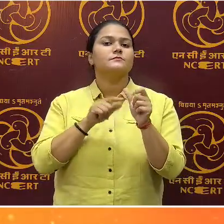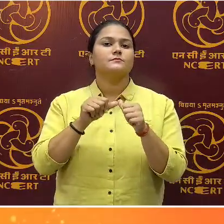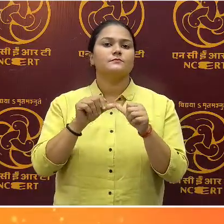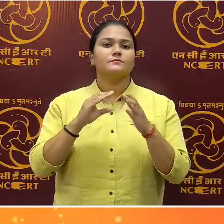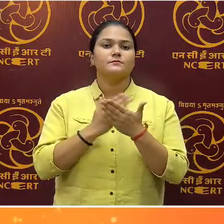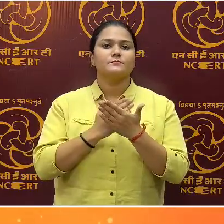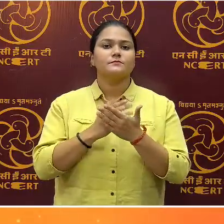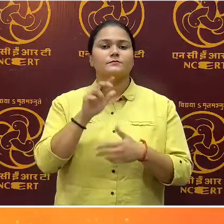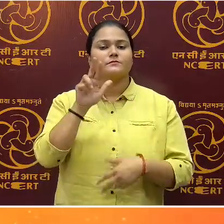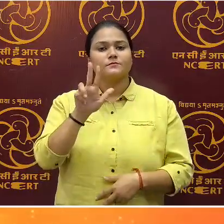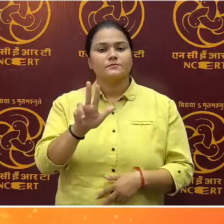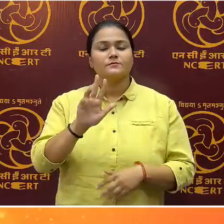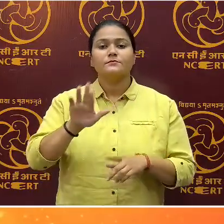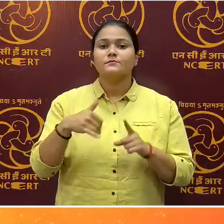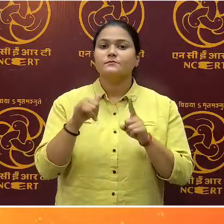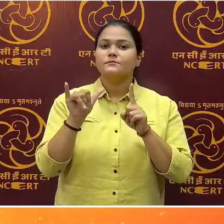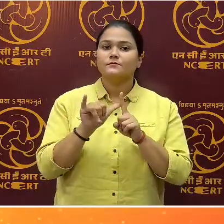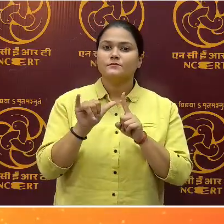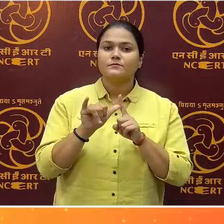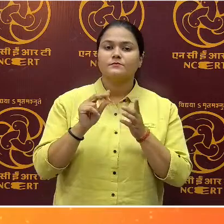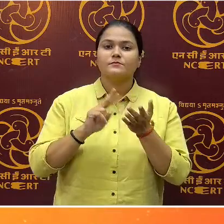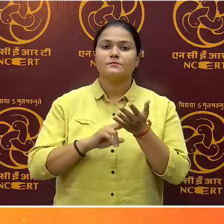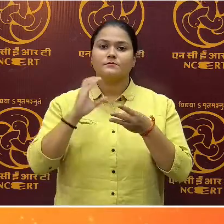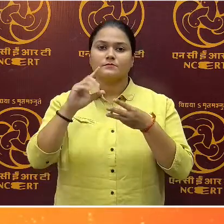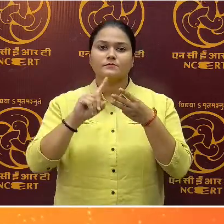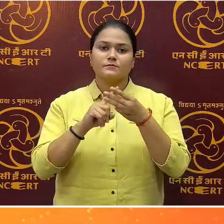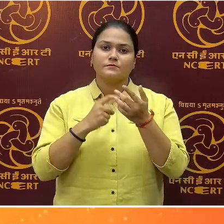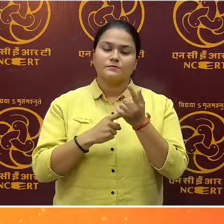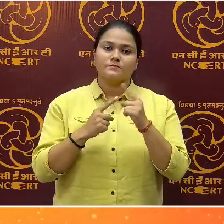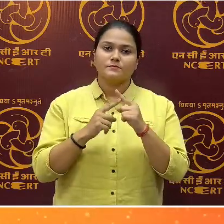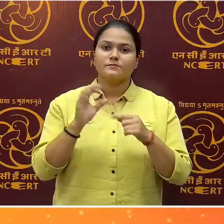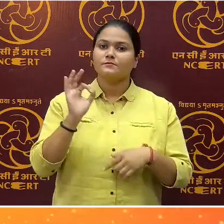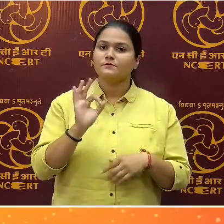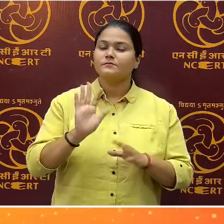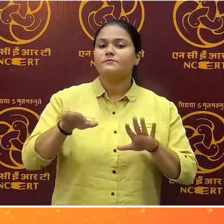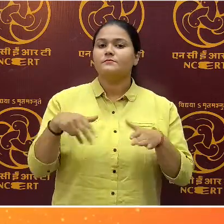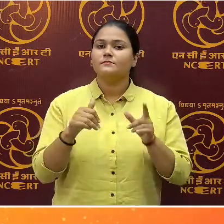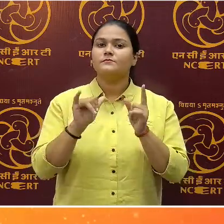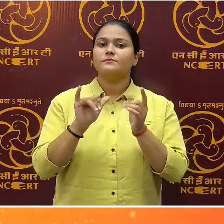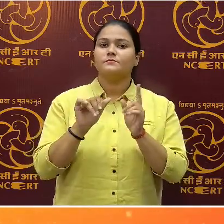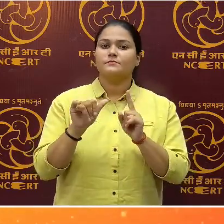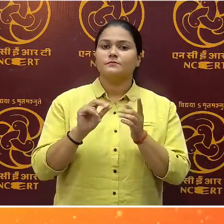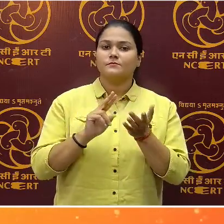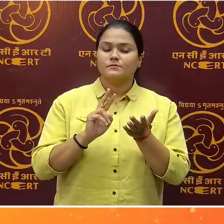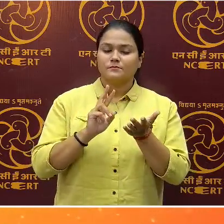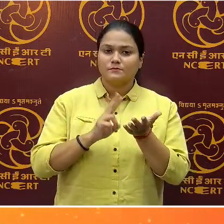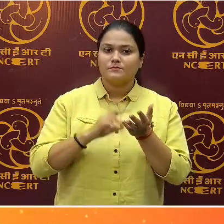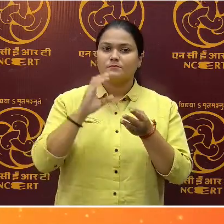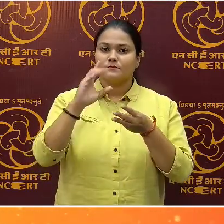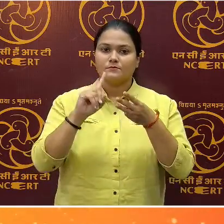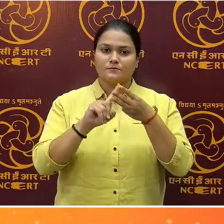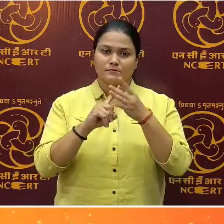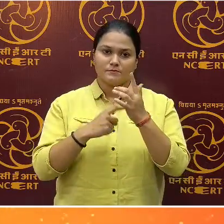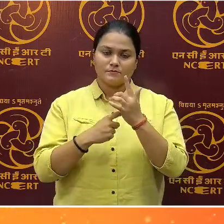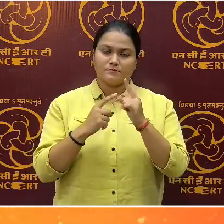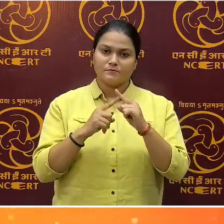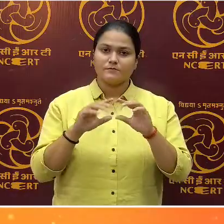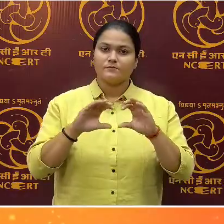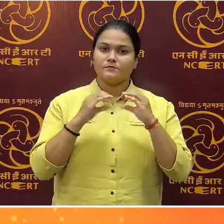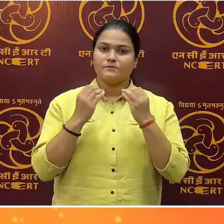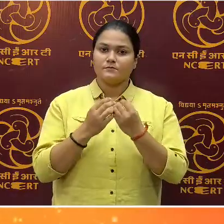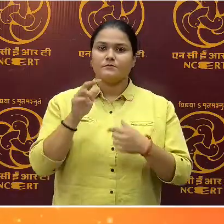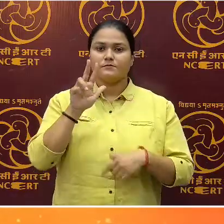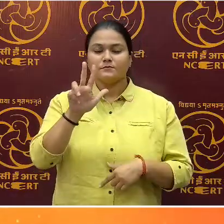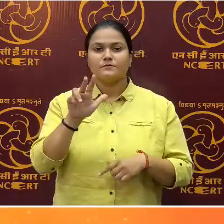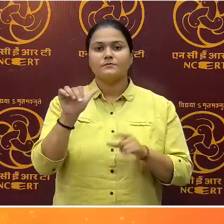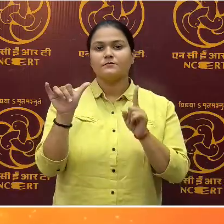our official YouTube handles. These are NCERT official and NCERT PM Avidya class 8 YouTube channel. My